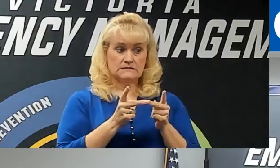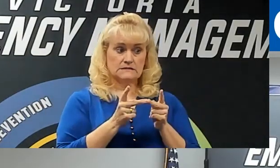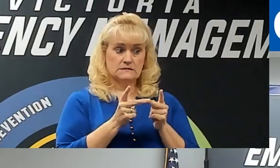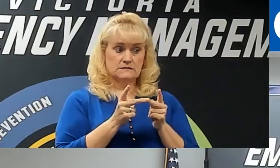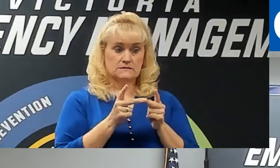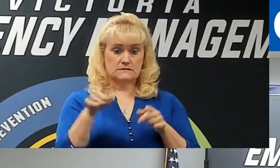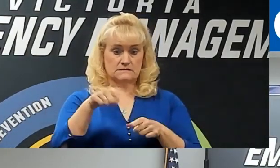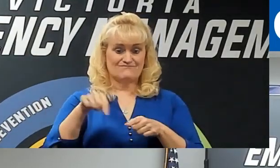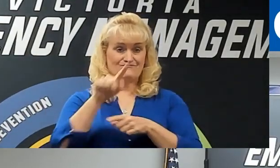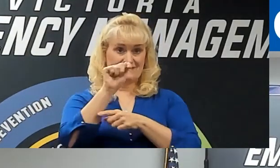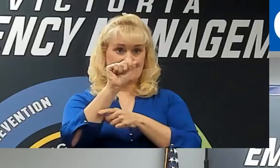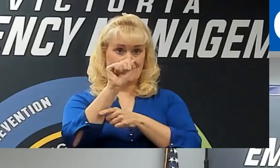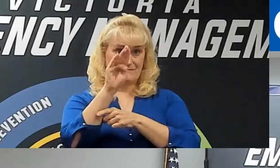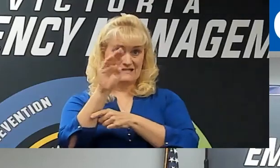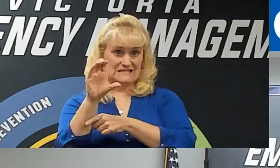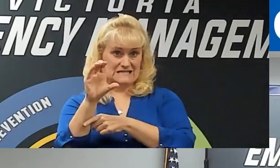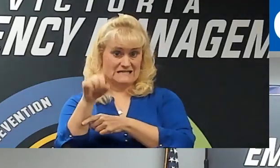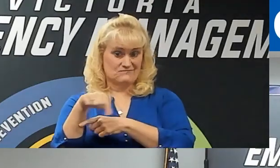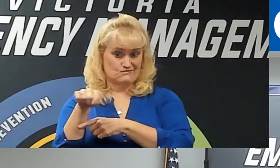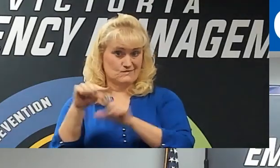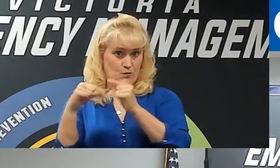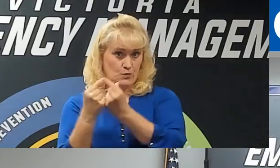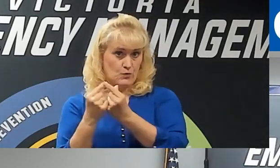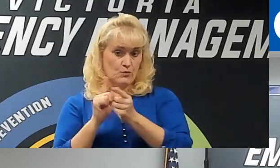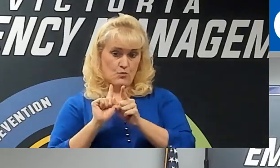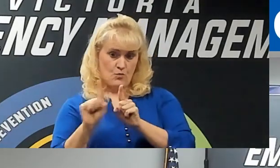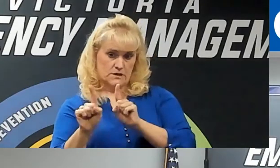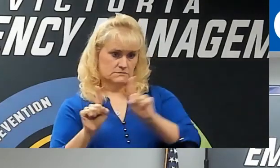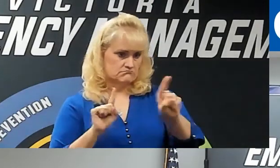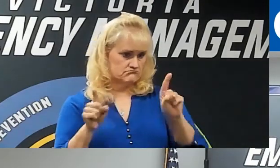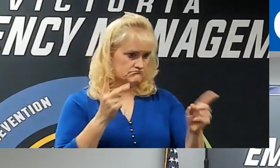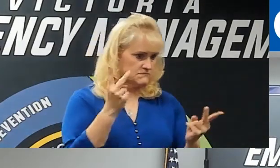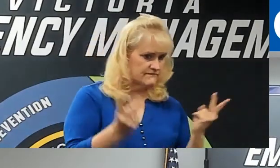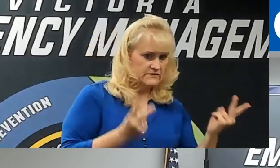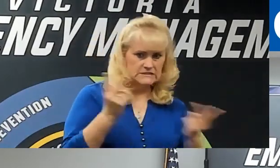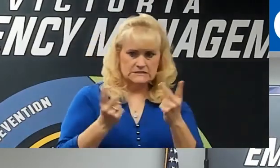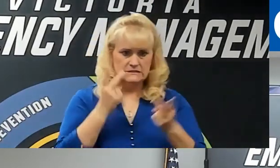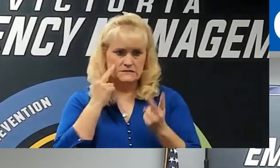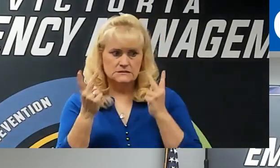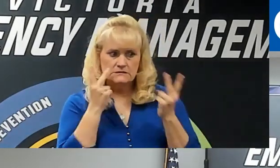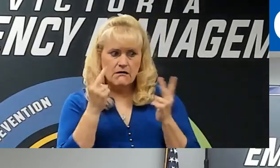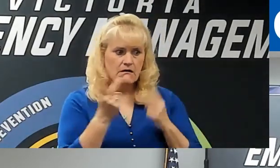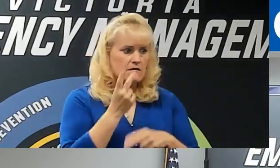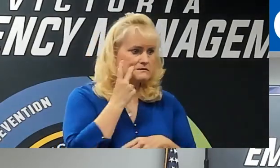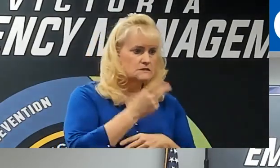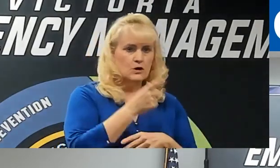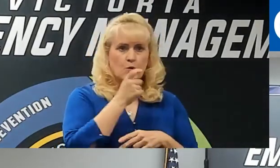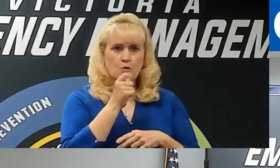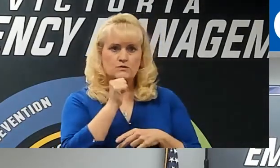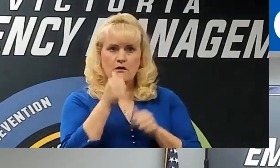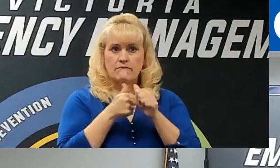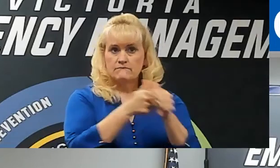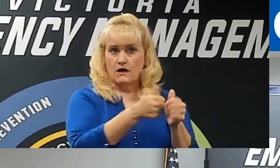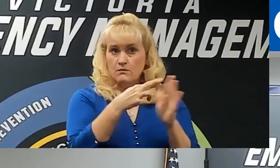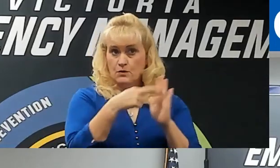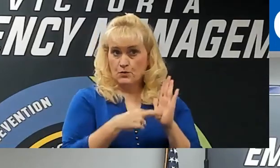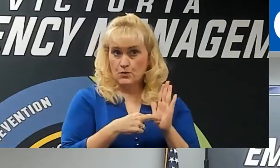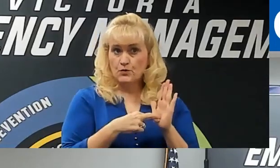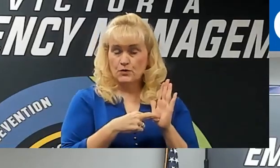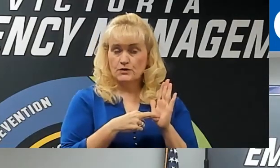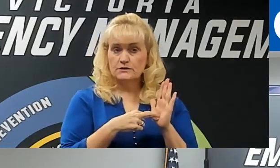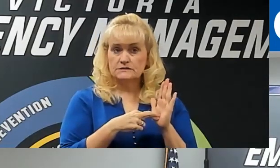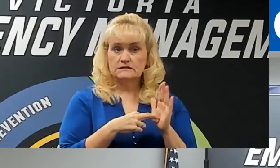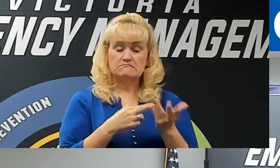that TABC is going to be taking a more active approach than it has previously, which is a good thing to make